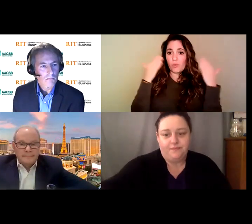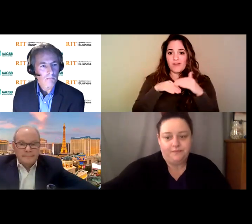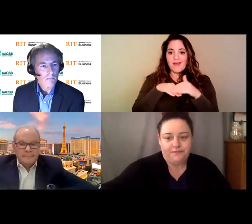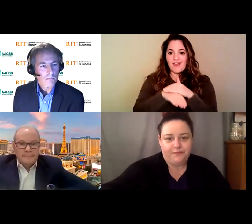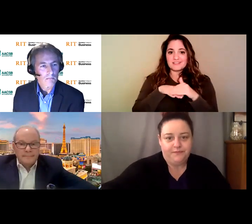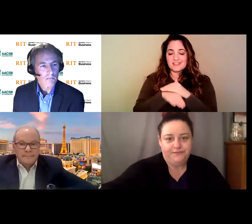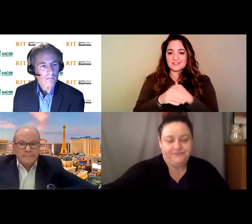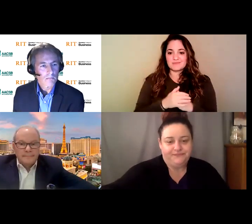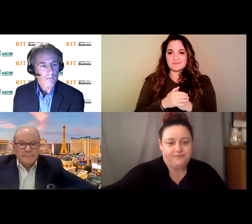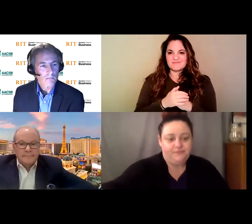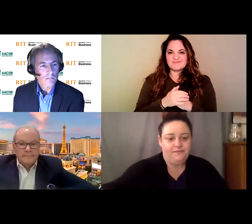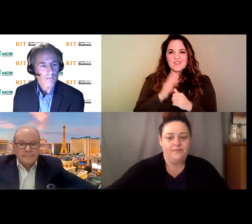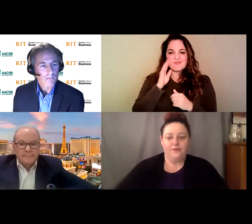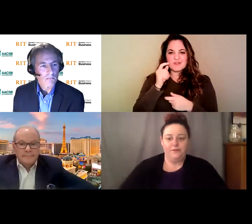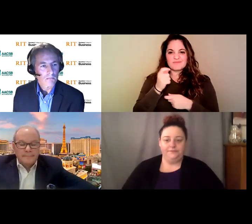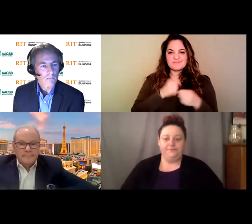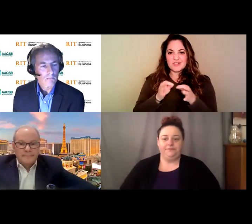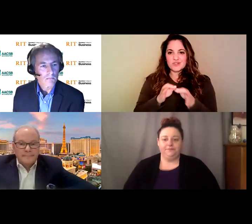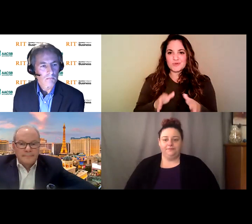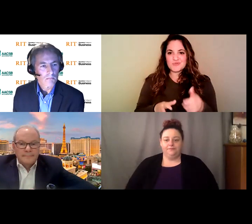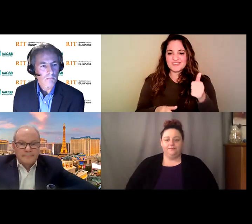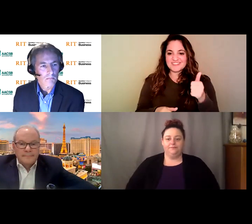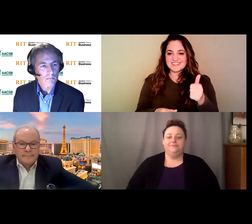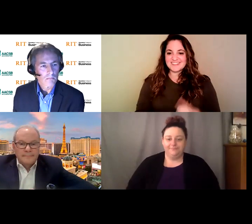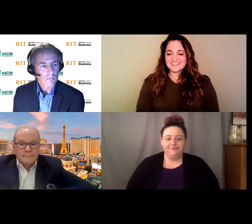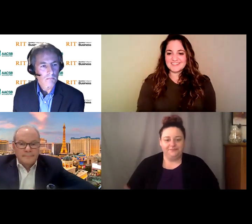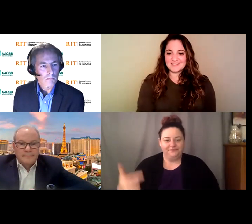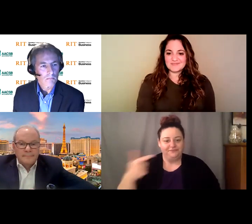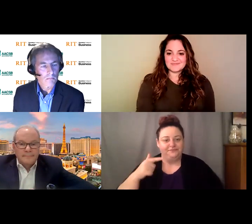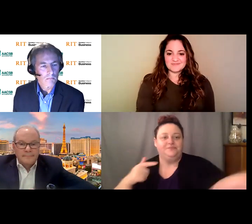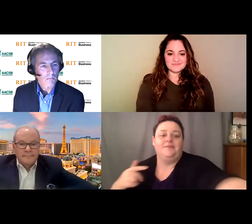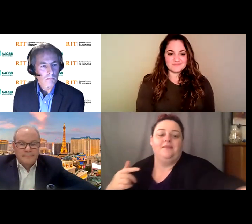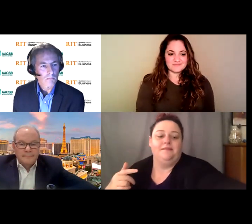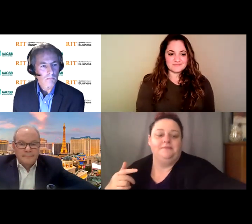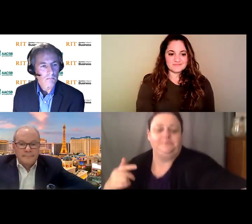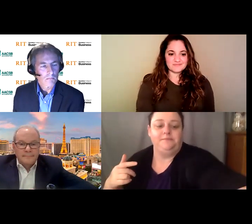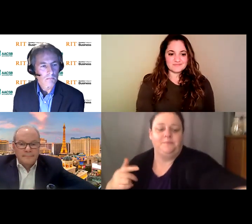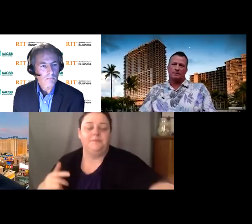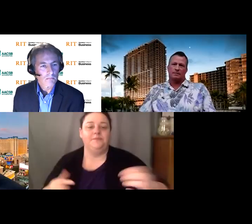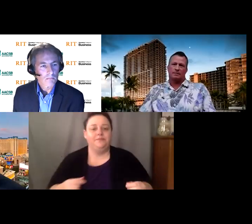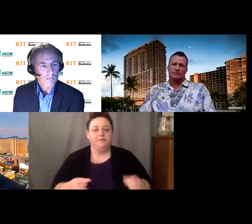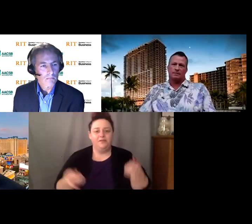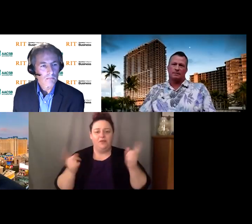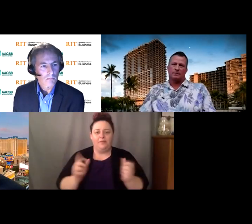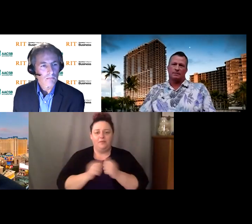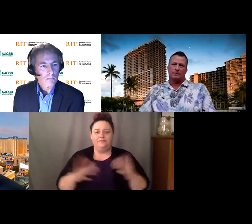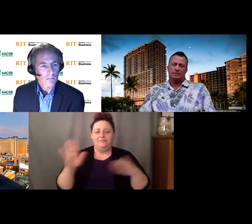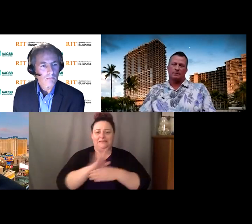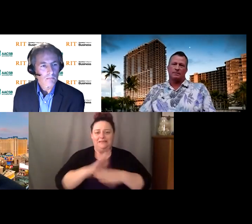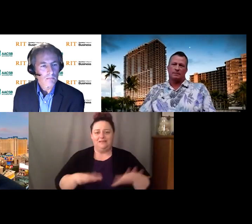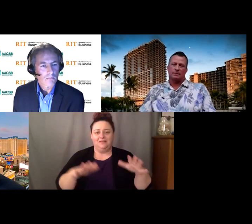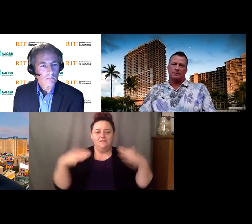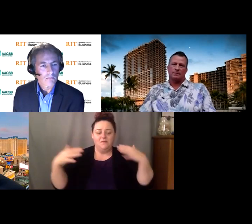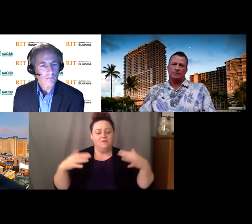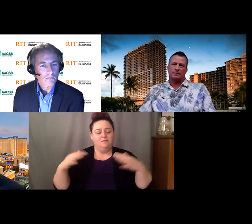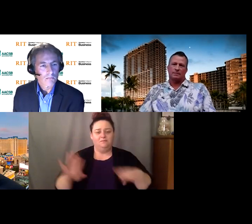with that, the business quiets down, comes to a dull roar. We had one